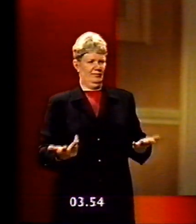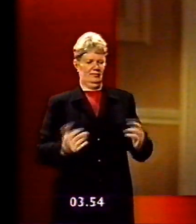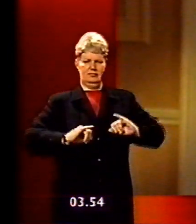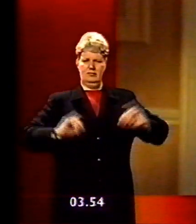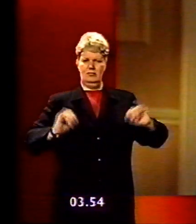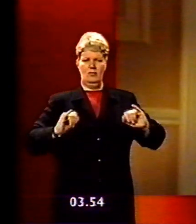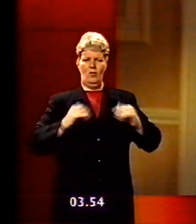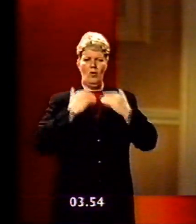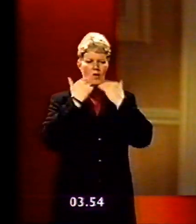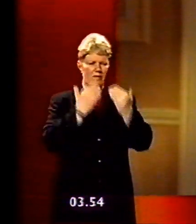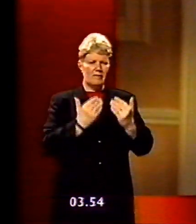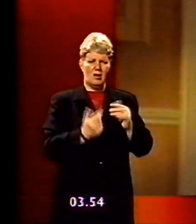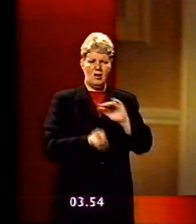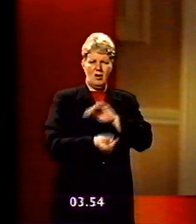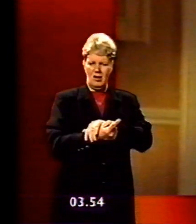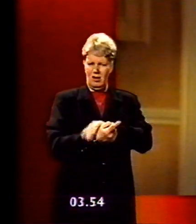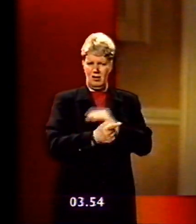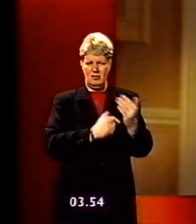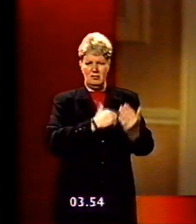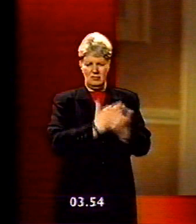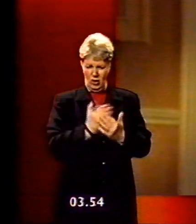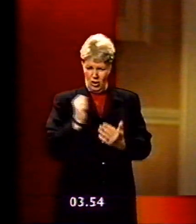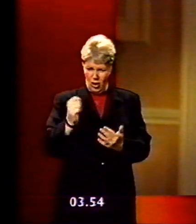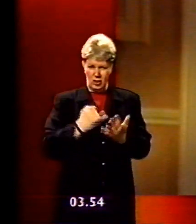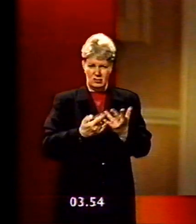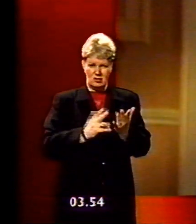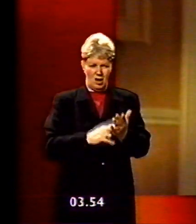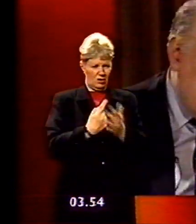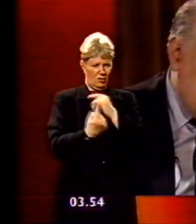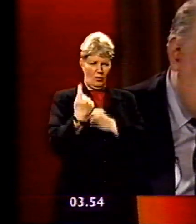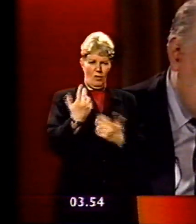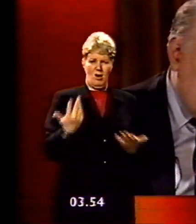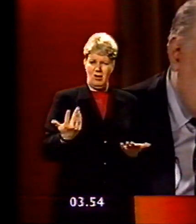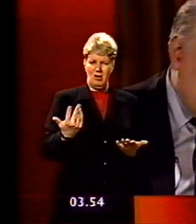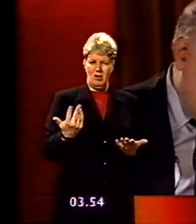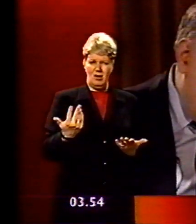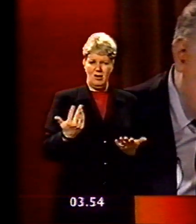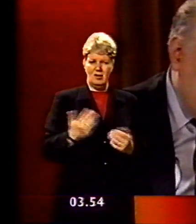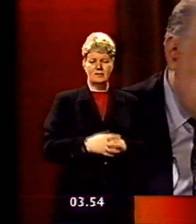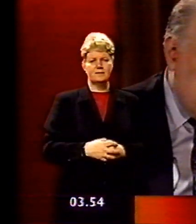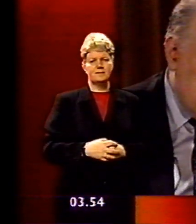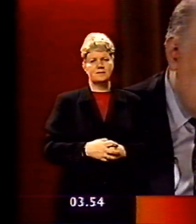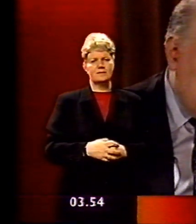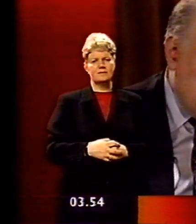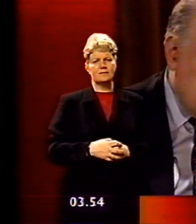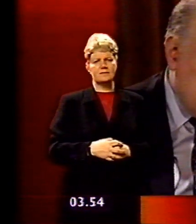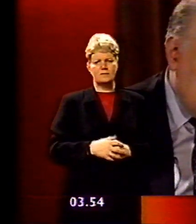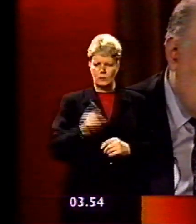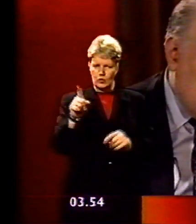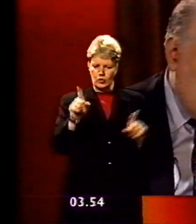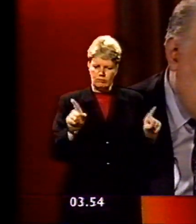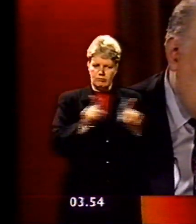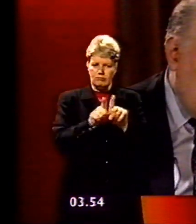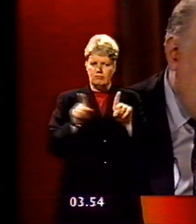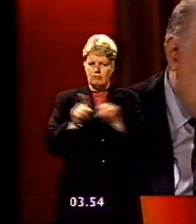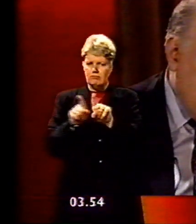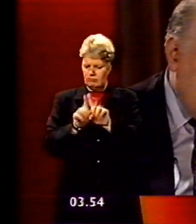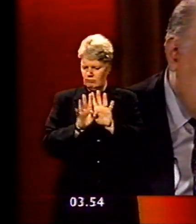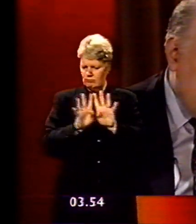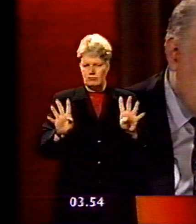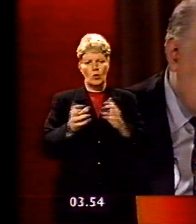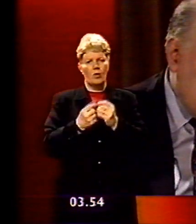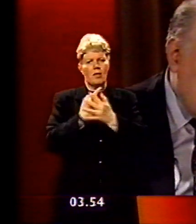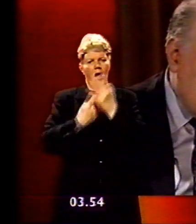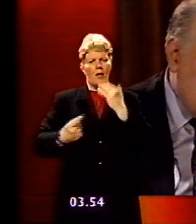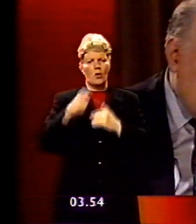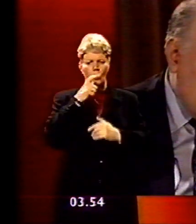horror. Her only child. You've joined forces with the relatives of other victims. You're